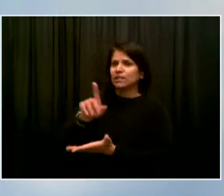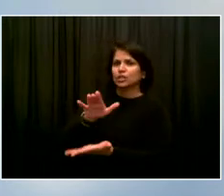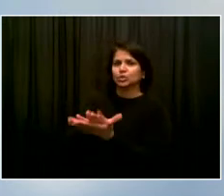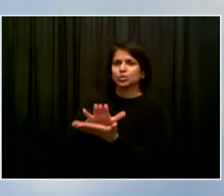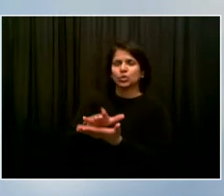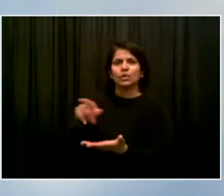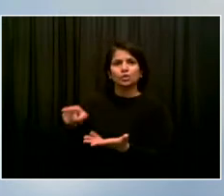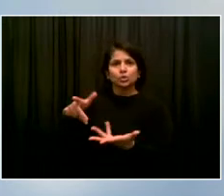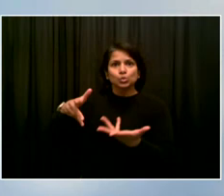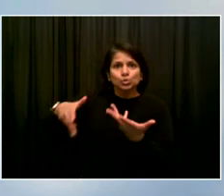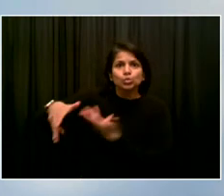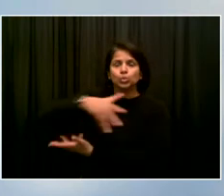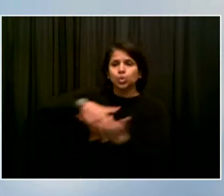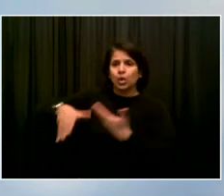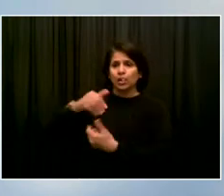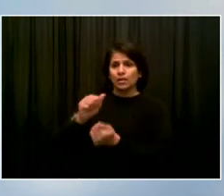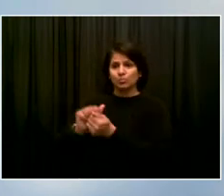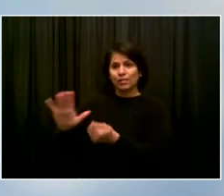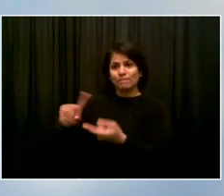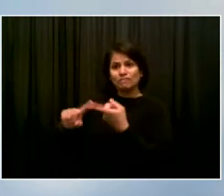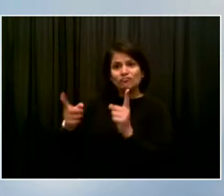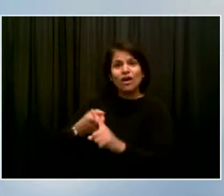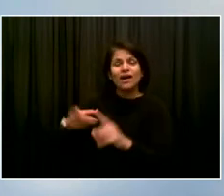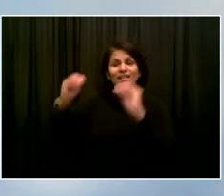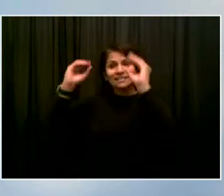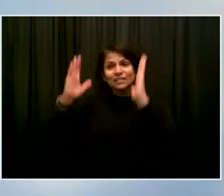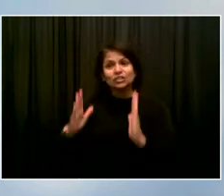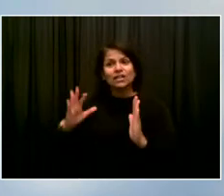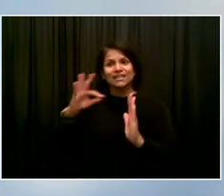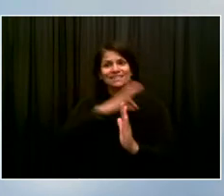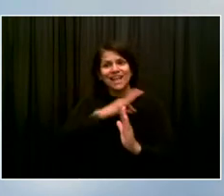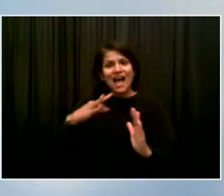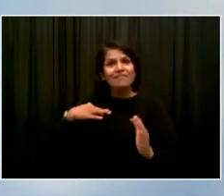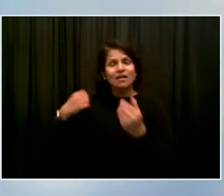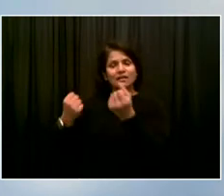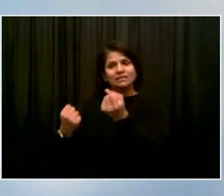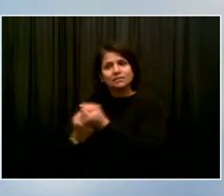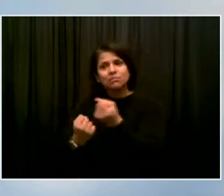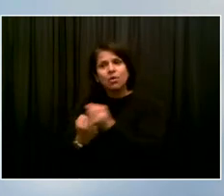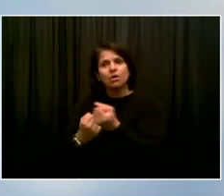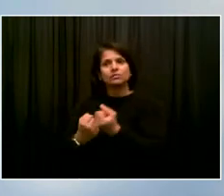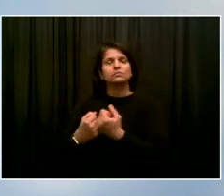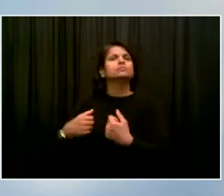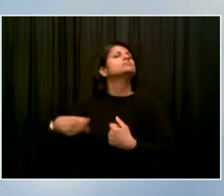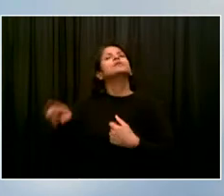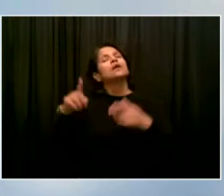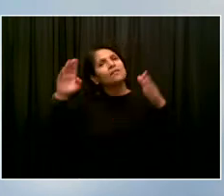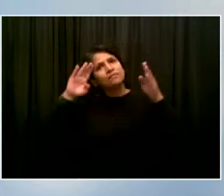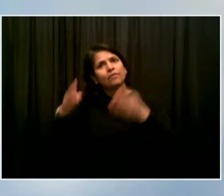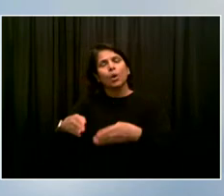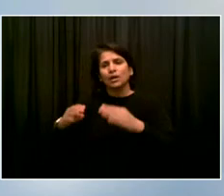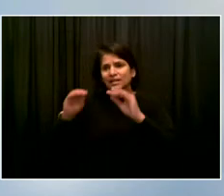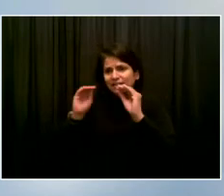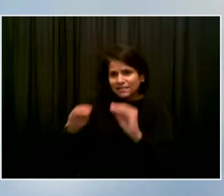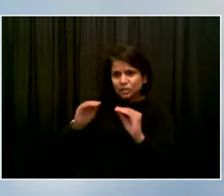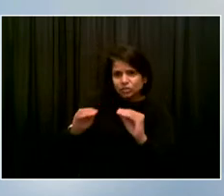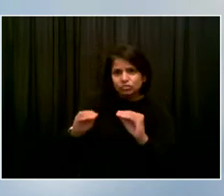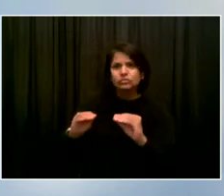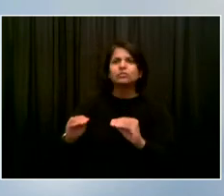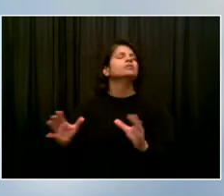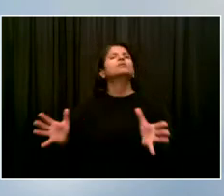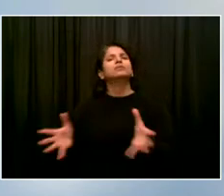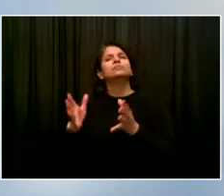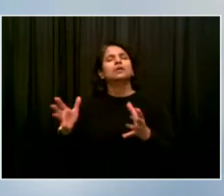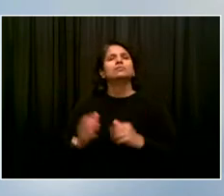to support them and give them the full attention they surely deserve. The difference was not subtle. I can see it